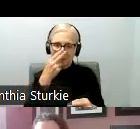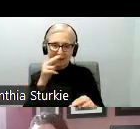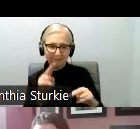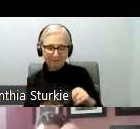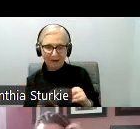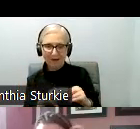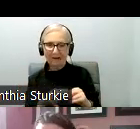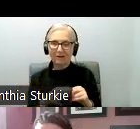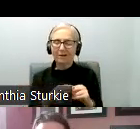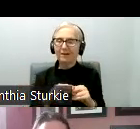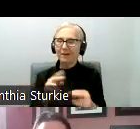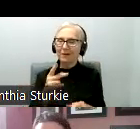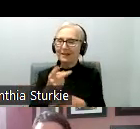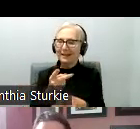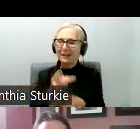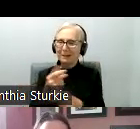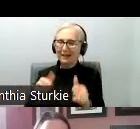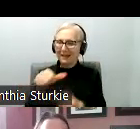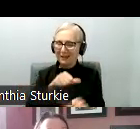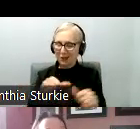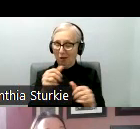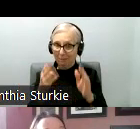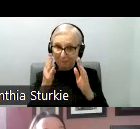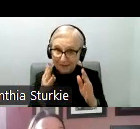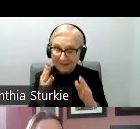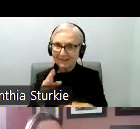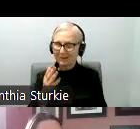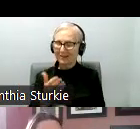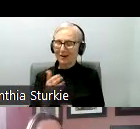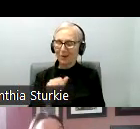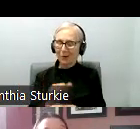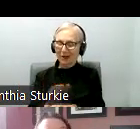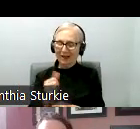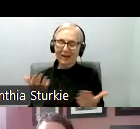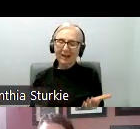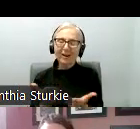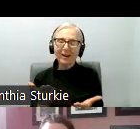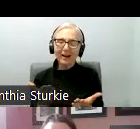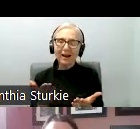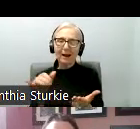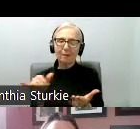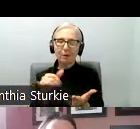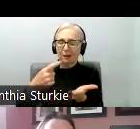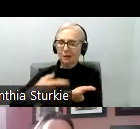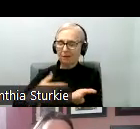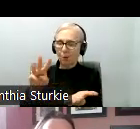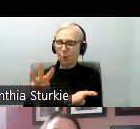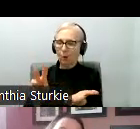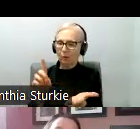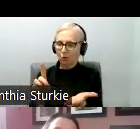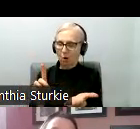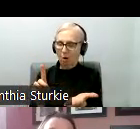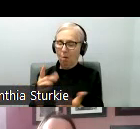keeping each other on our toes here. So I appreciate that. So I'm going to cover level 1 withdrawal